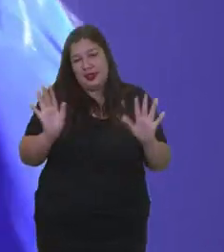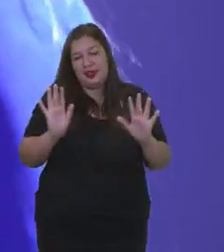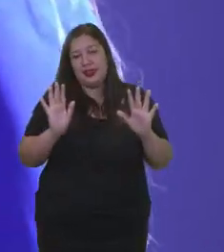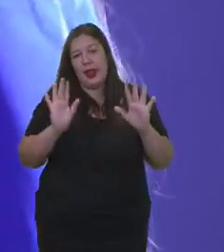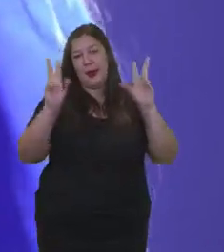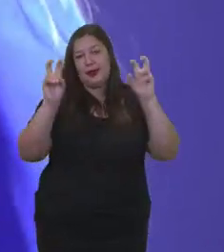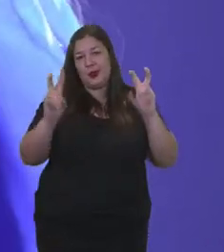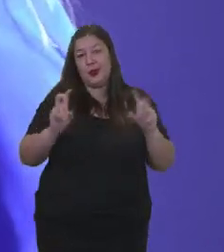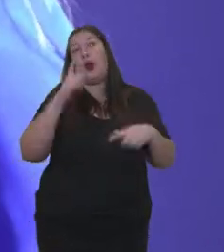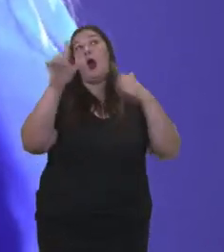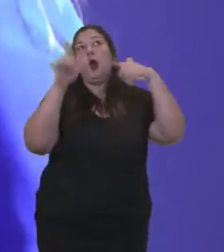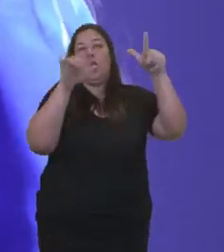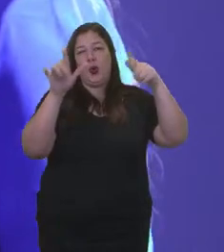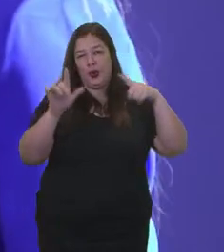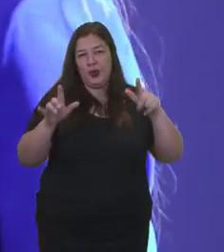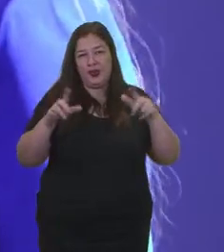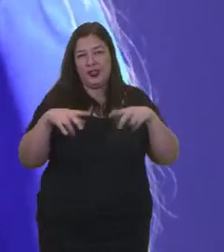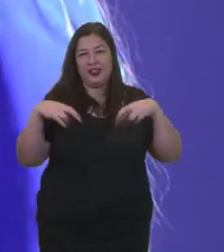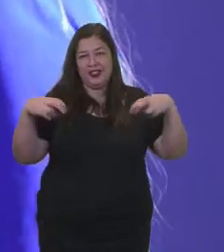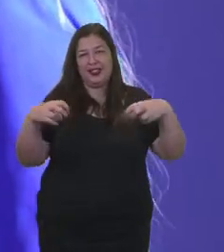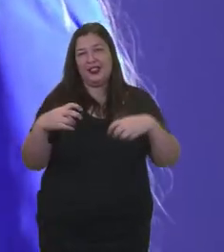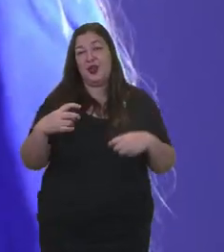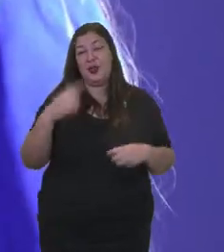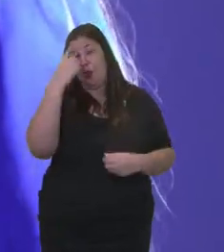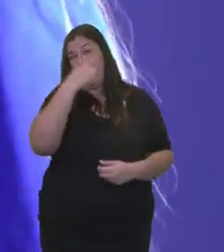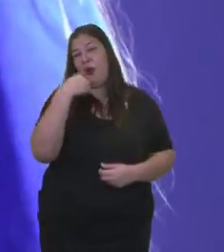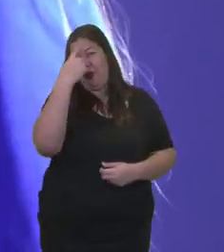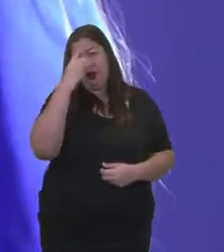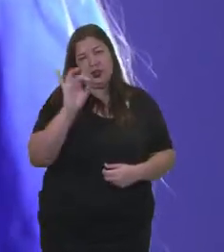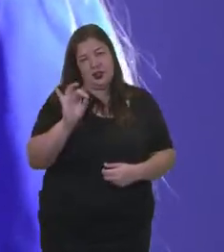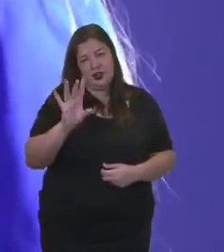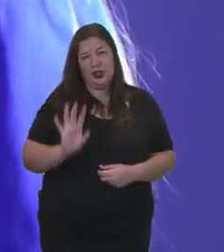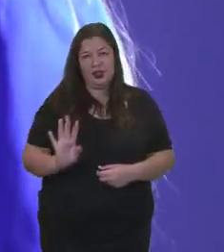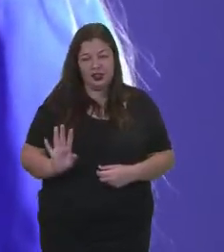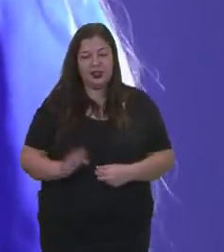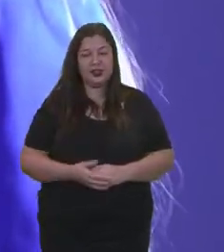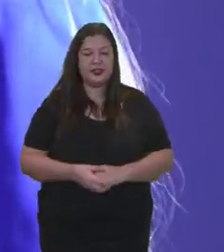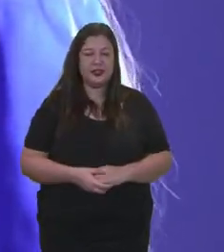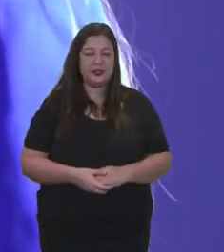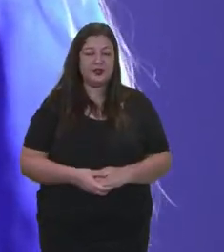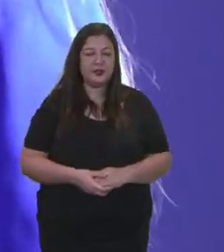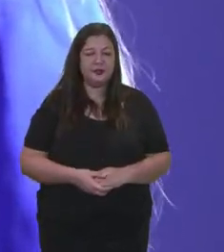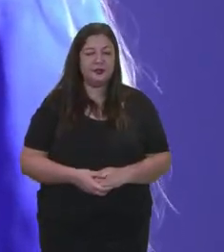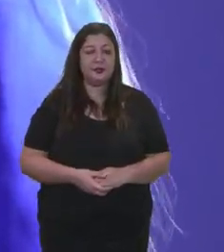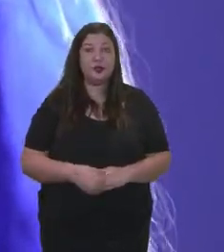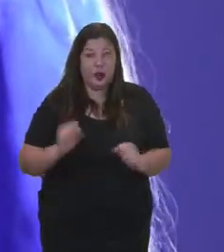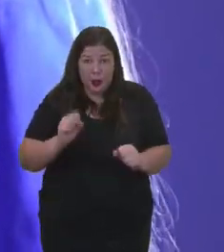minorized. So this is a talk for more than 59 minutes. Chris.